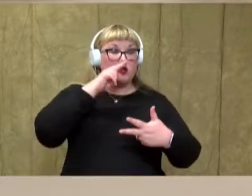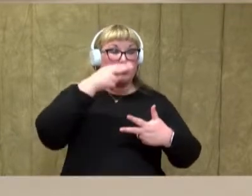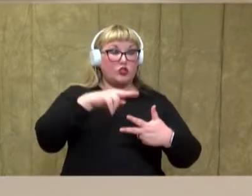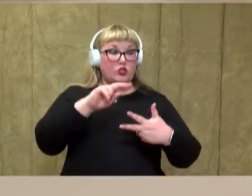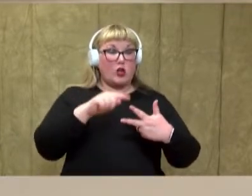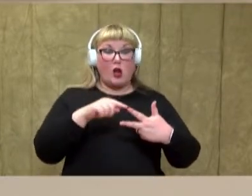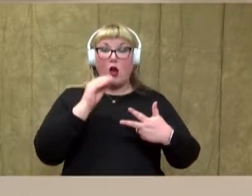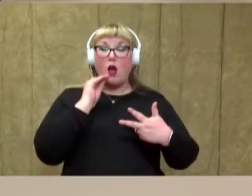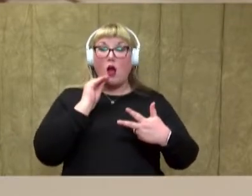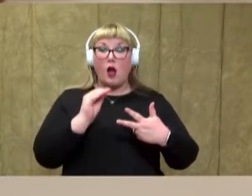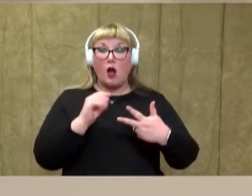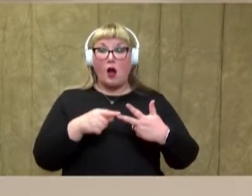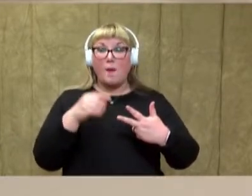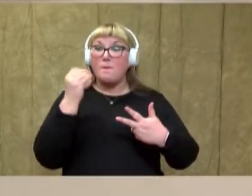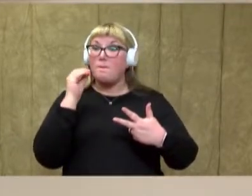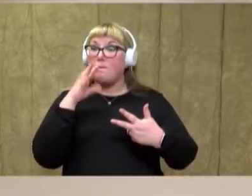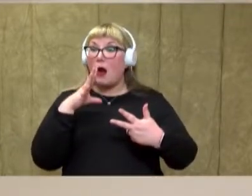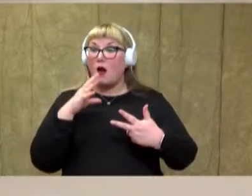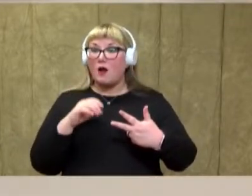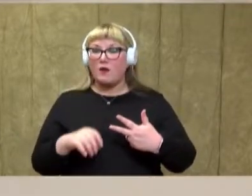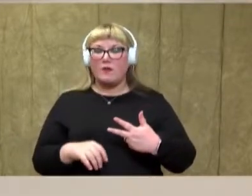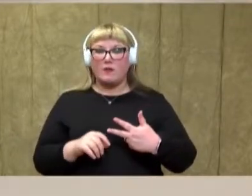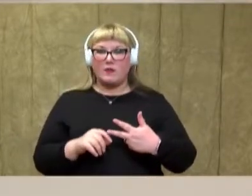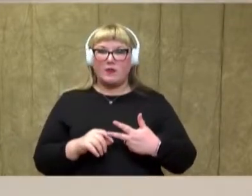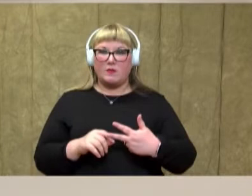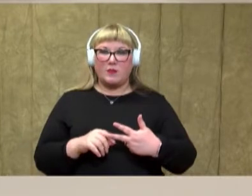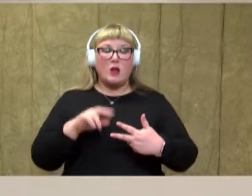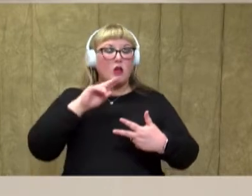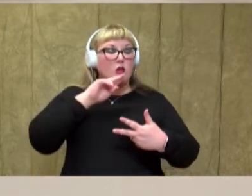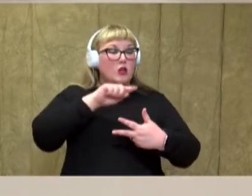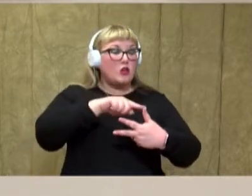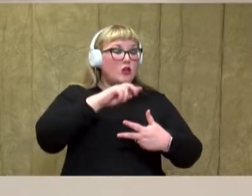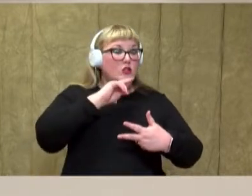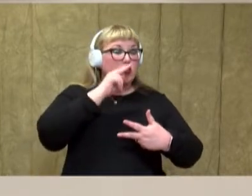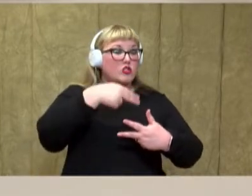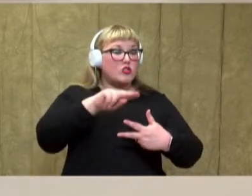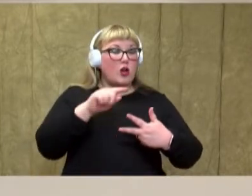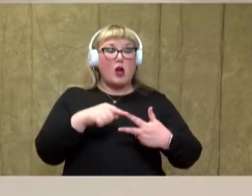Shop, shop. Let's spell the word shop.